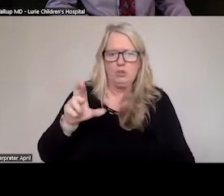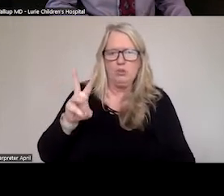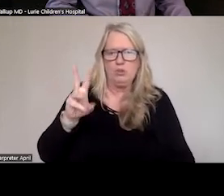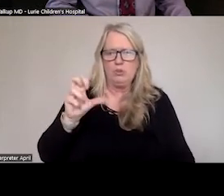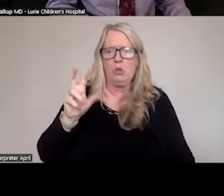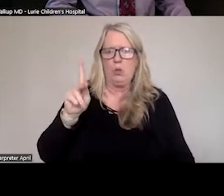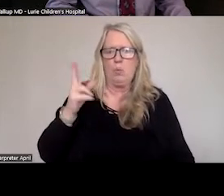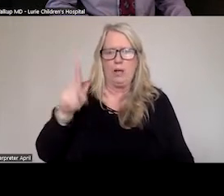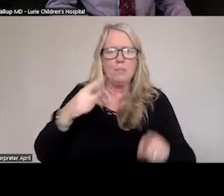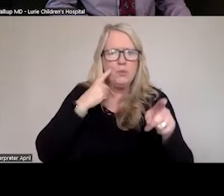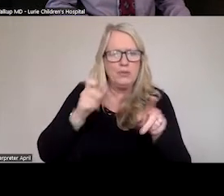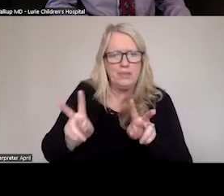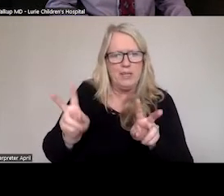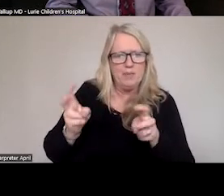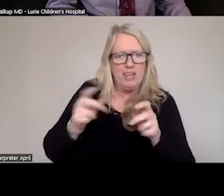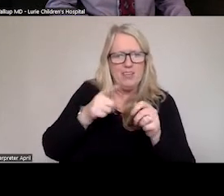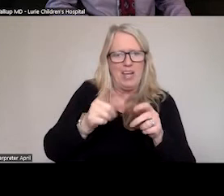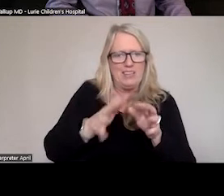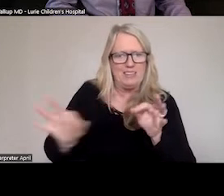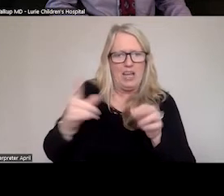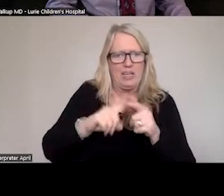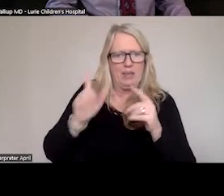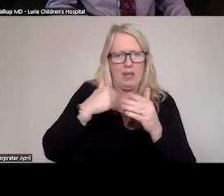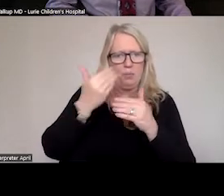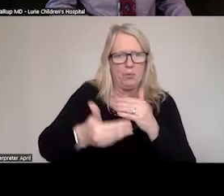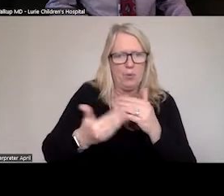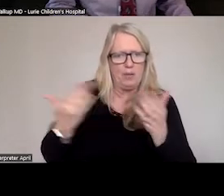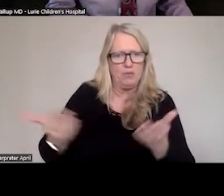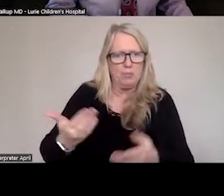at the bottom of the slide and also will take us on from here.